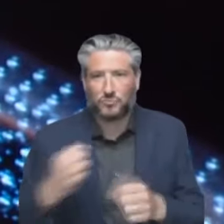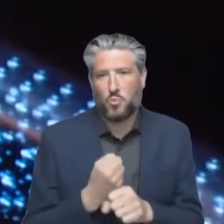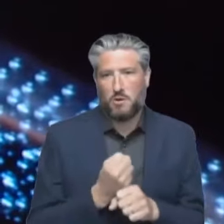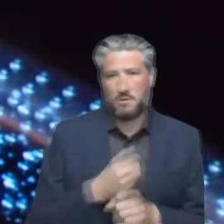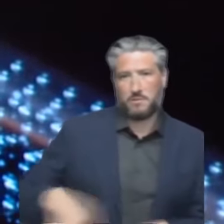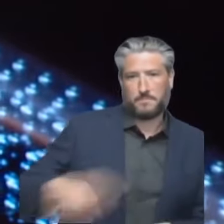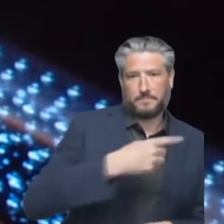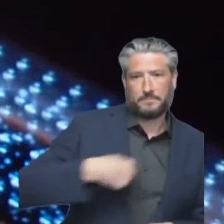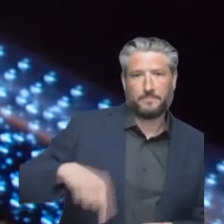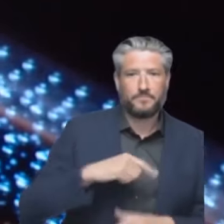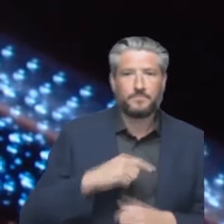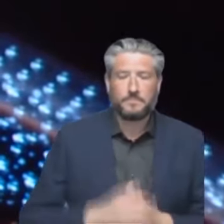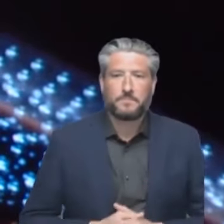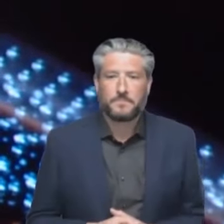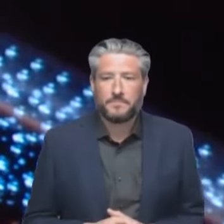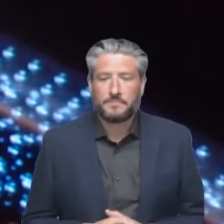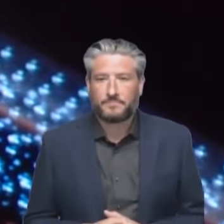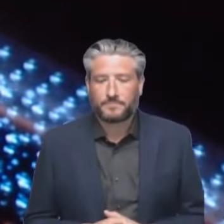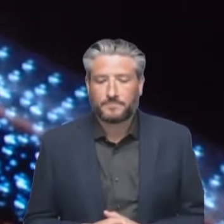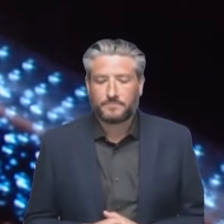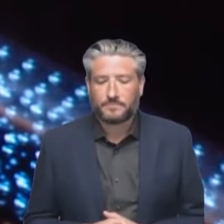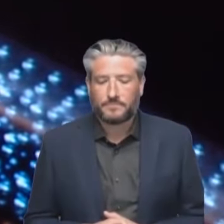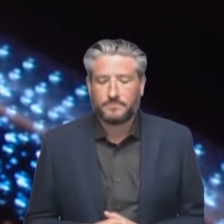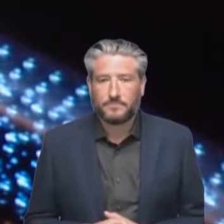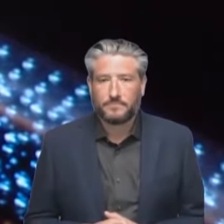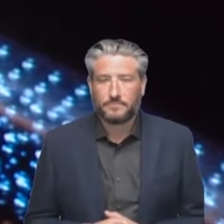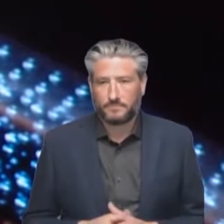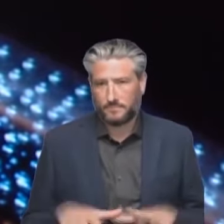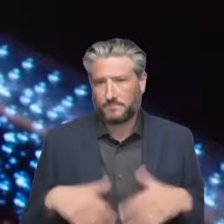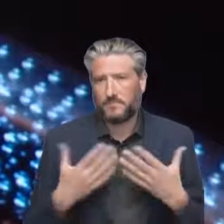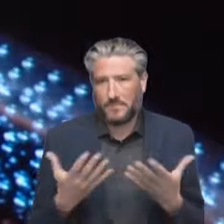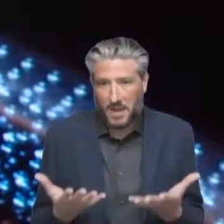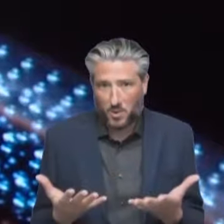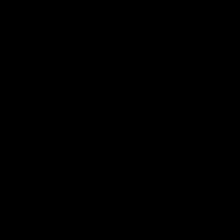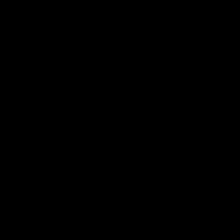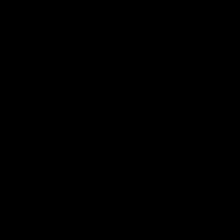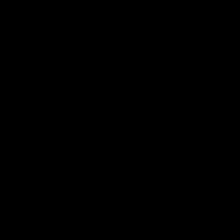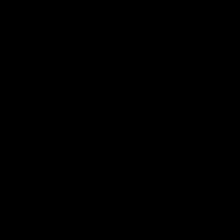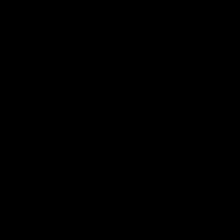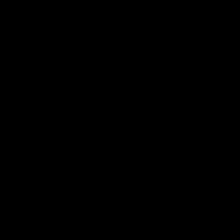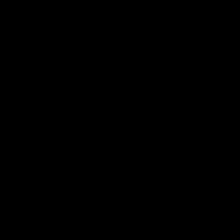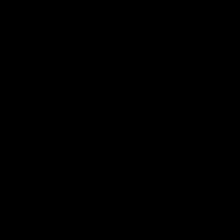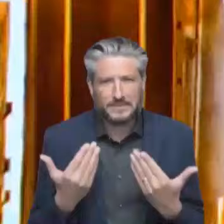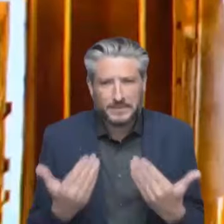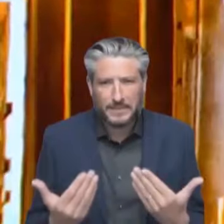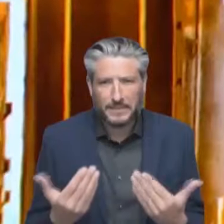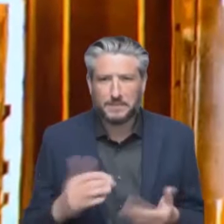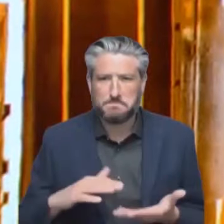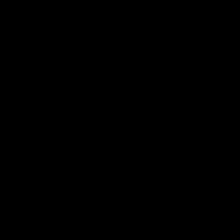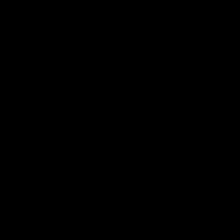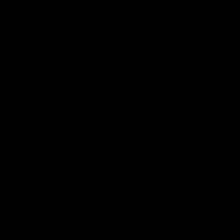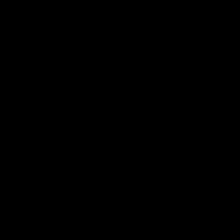Apaisé. So now, calmed, strengthened, and reinvigorated is